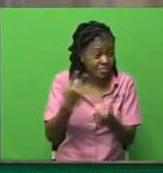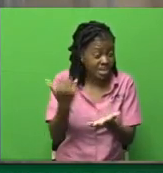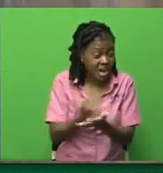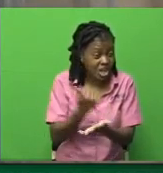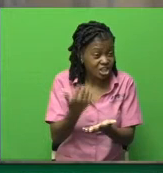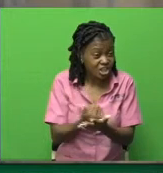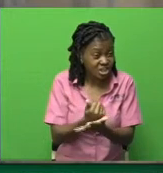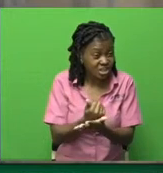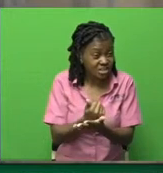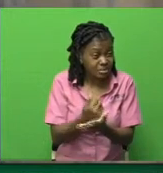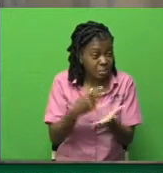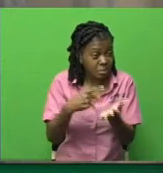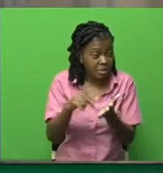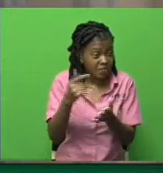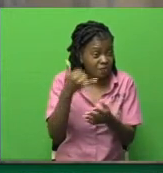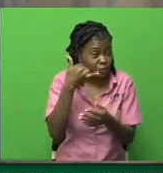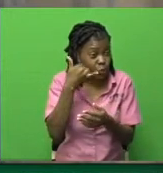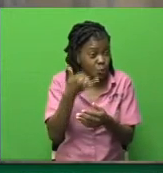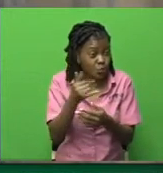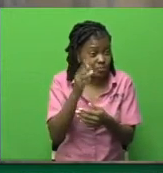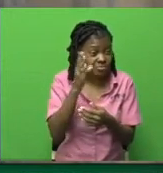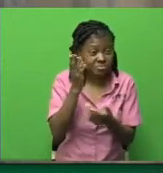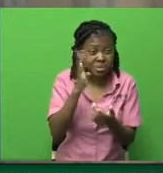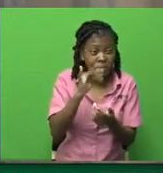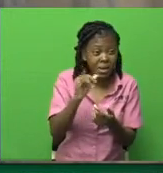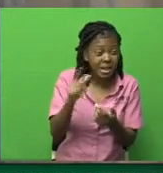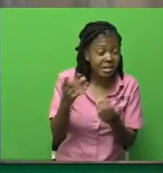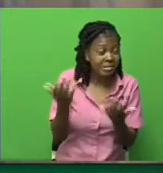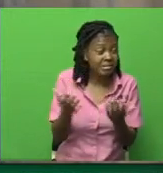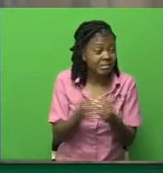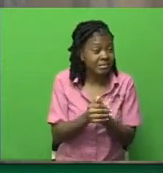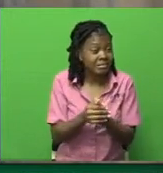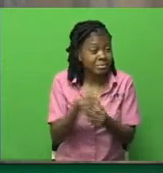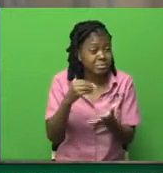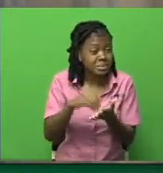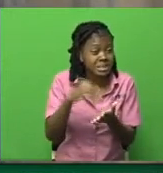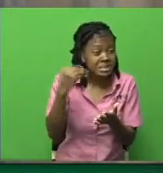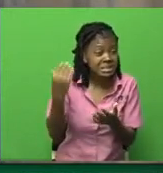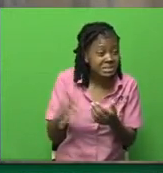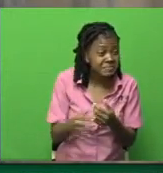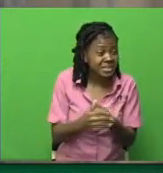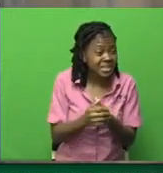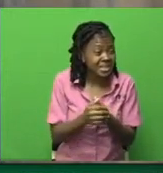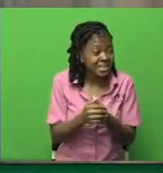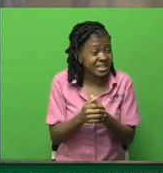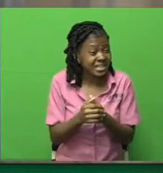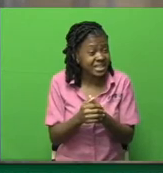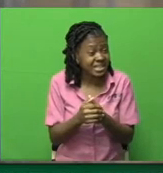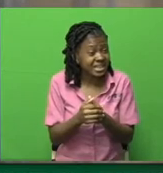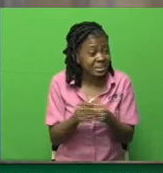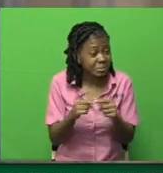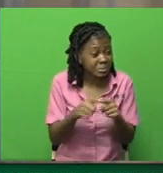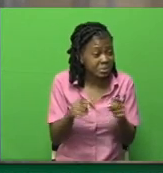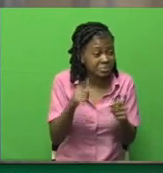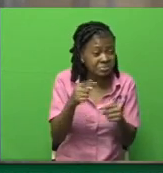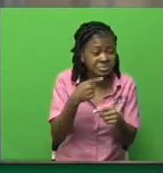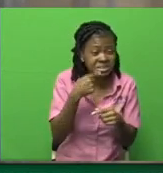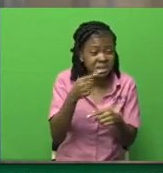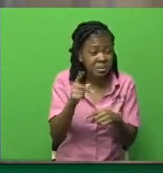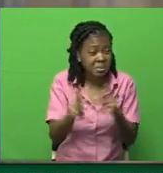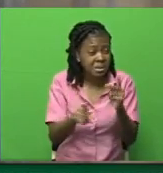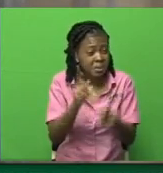builds in thousands of dollars drinking almond milk and yoga could literally speak about sacrifice where's the sacrifice Shame